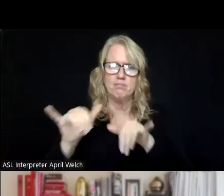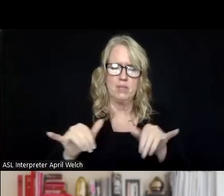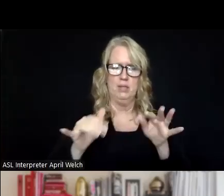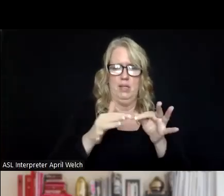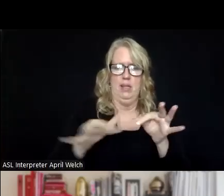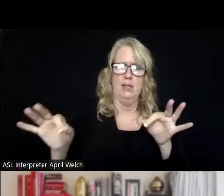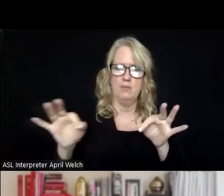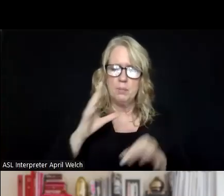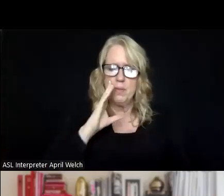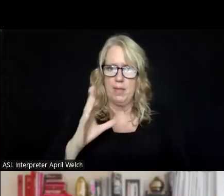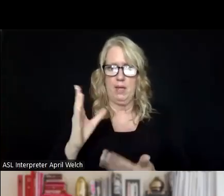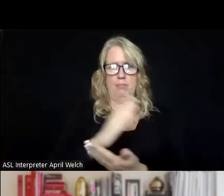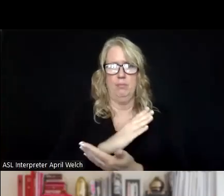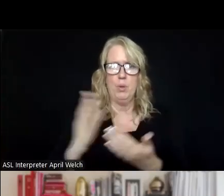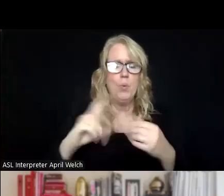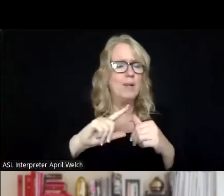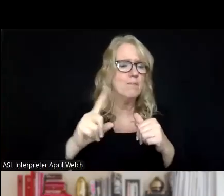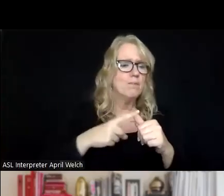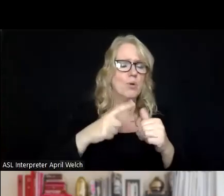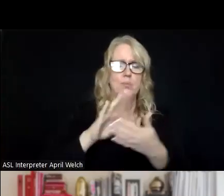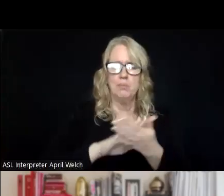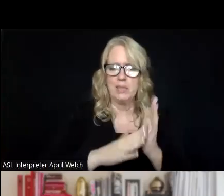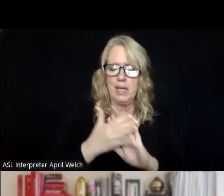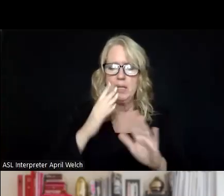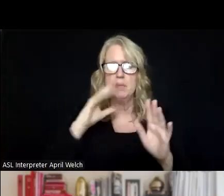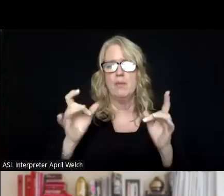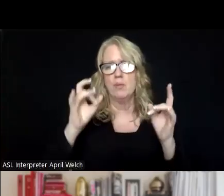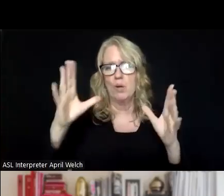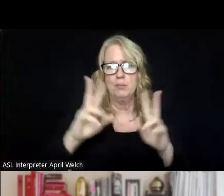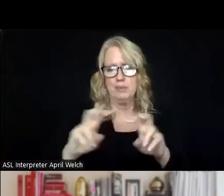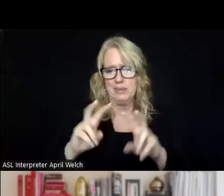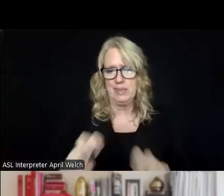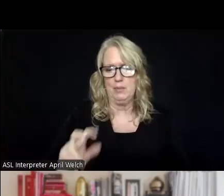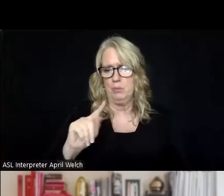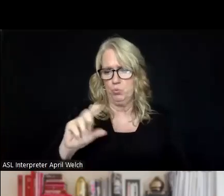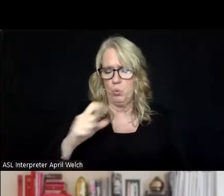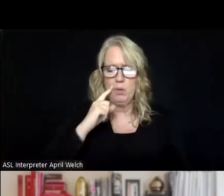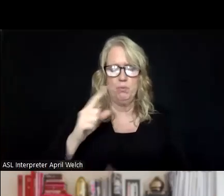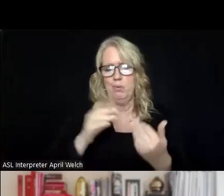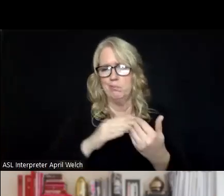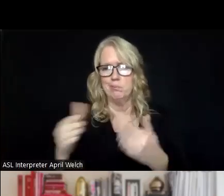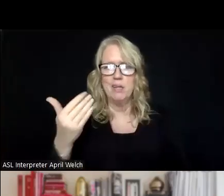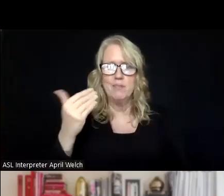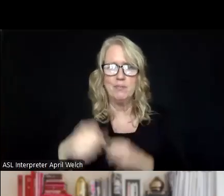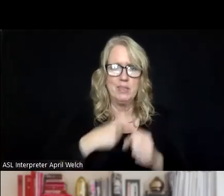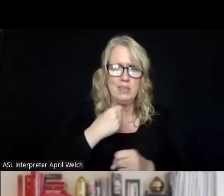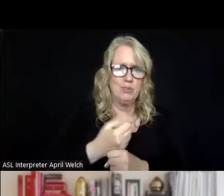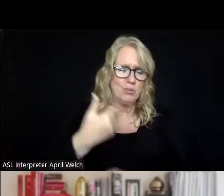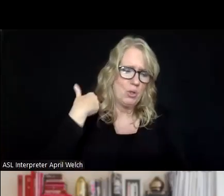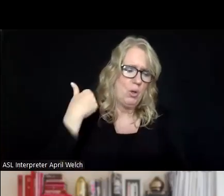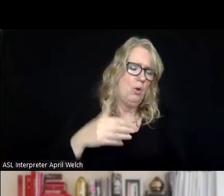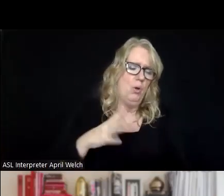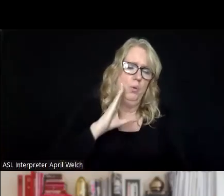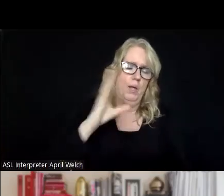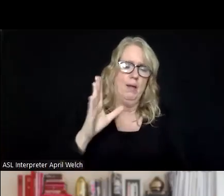across providers. When it first became the crisis assessment tool in Tennessee 15 years ago, they said it's so important